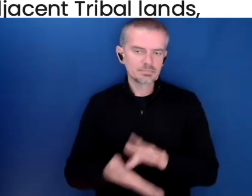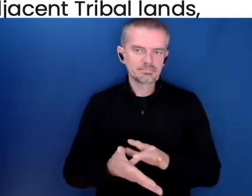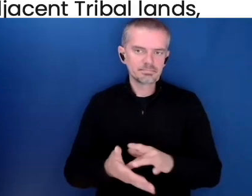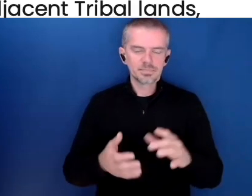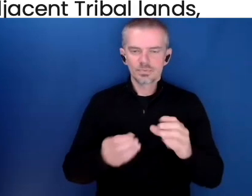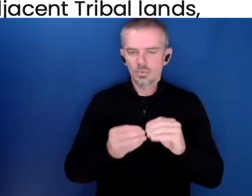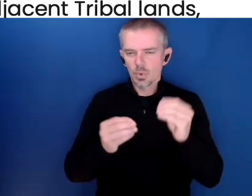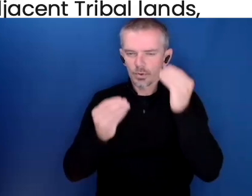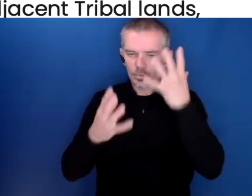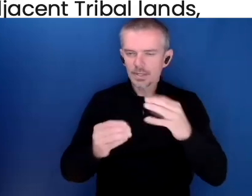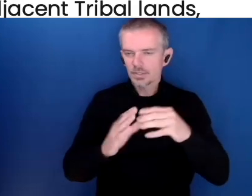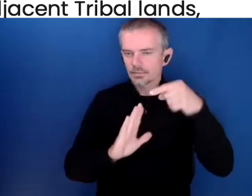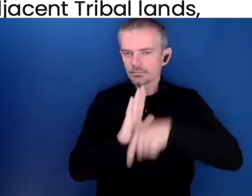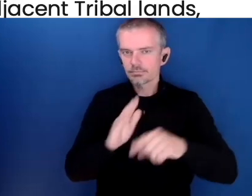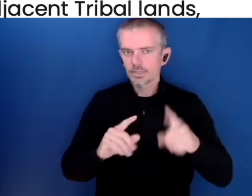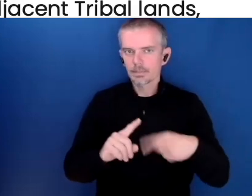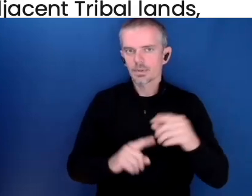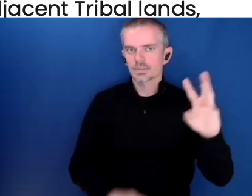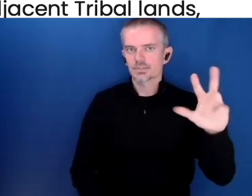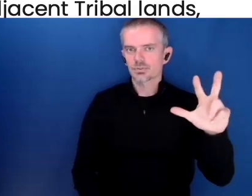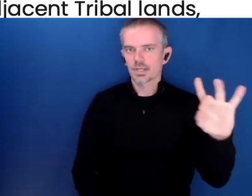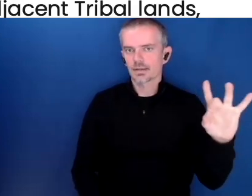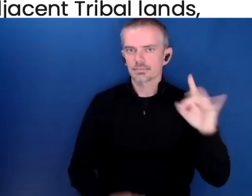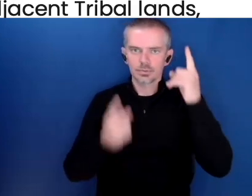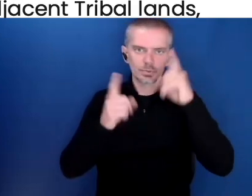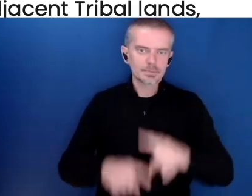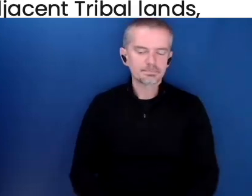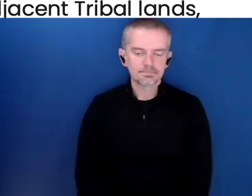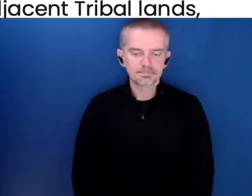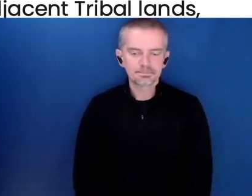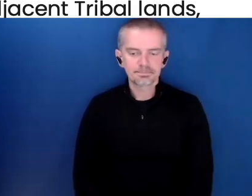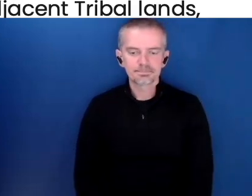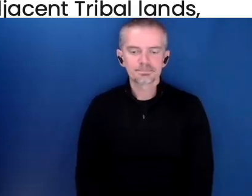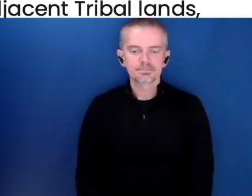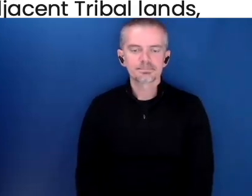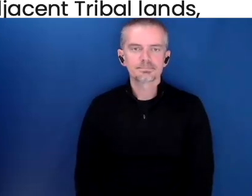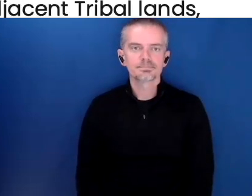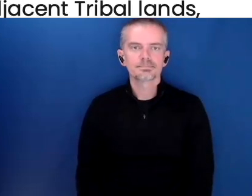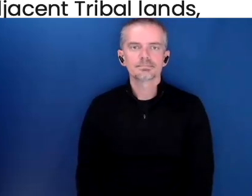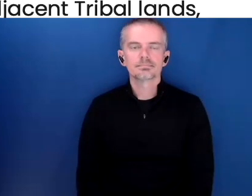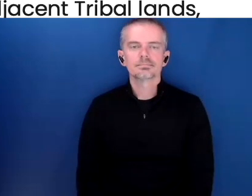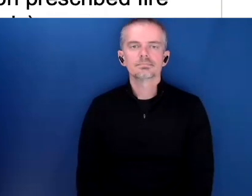dive into 638 agreements and the Tribal Forest Protection Act. Next slide.